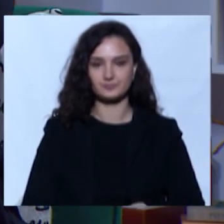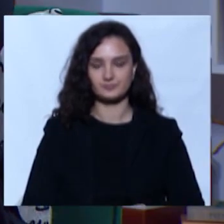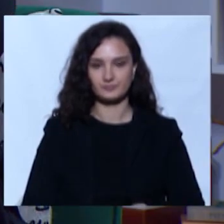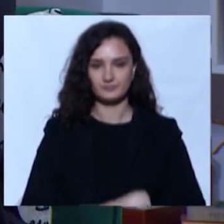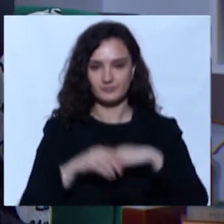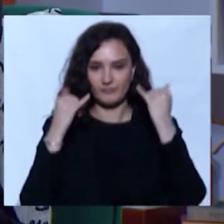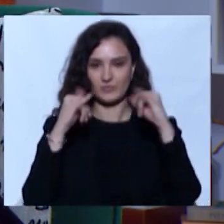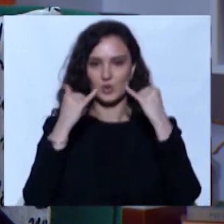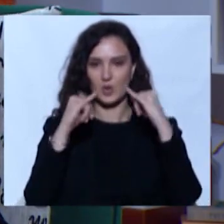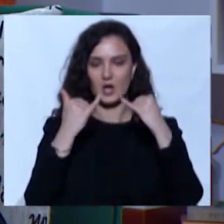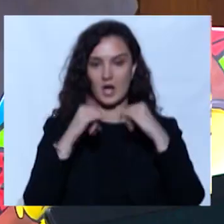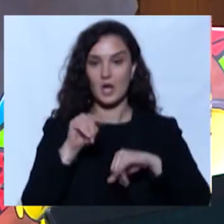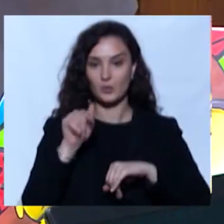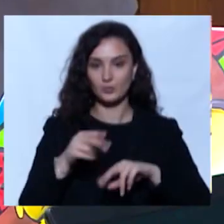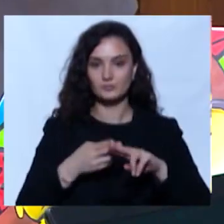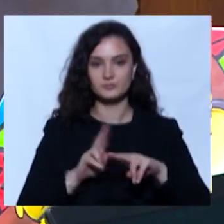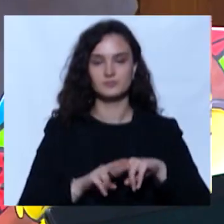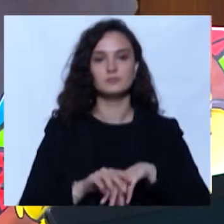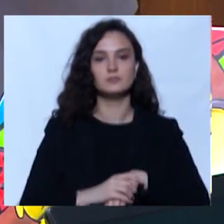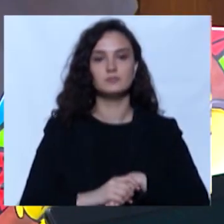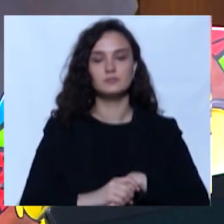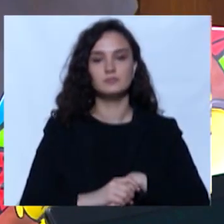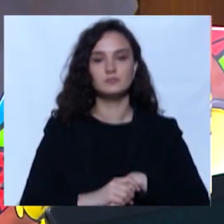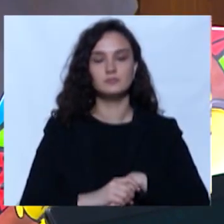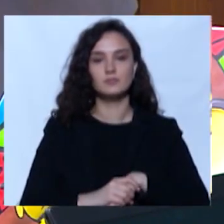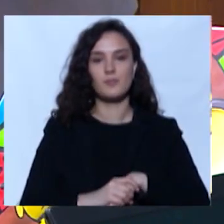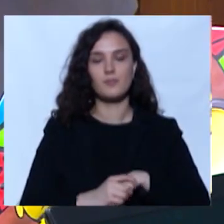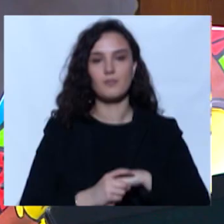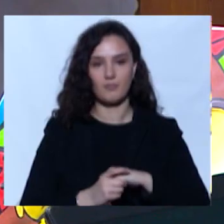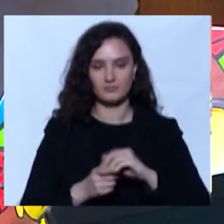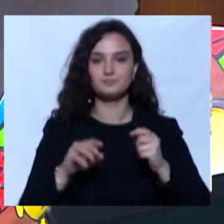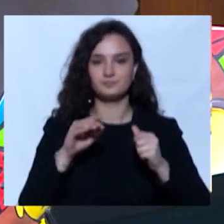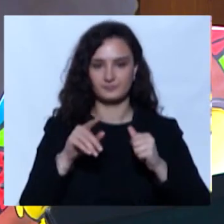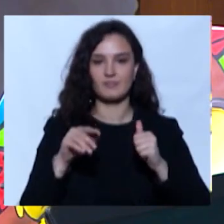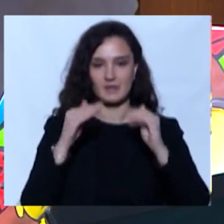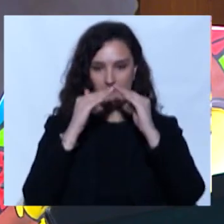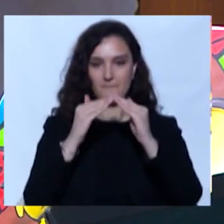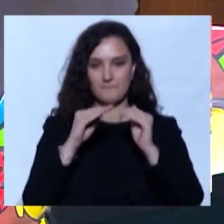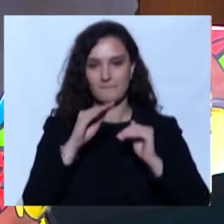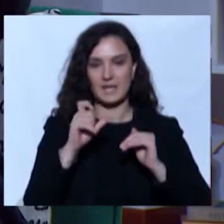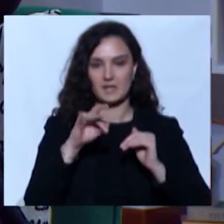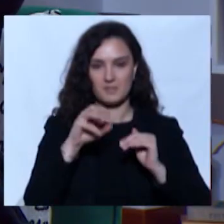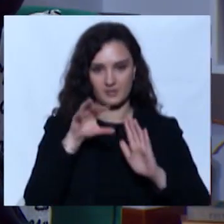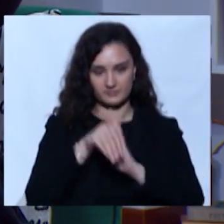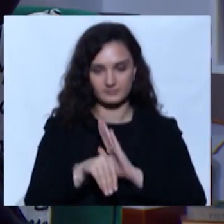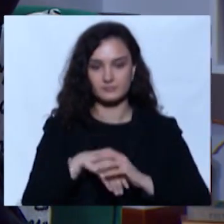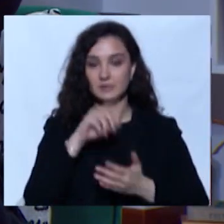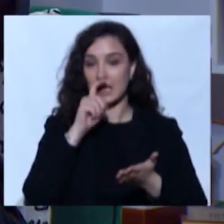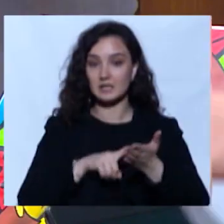Cow. The cow is at the farm.